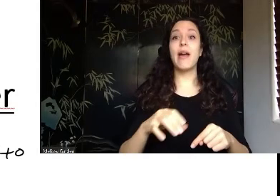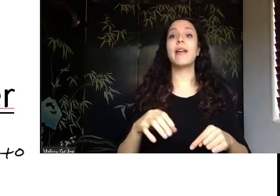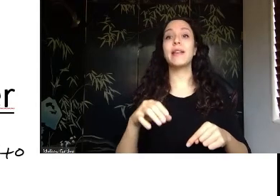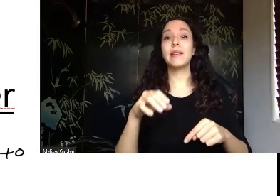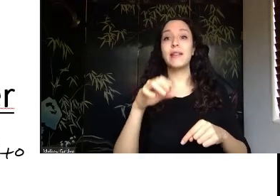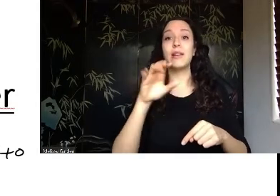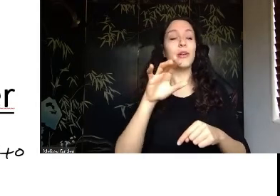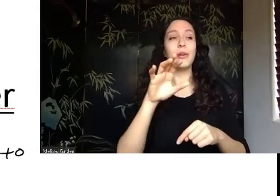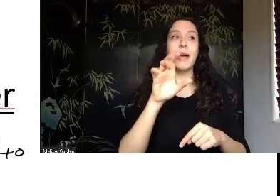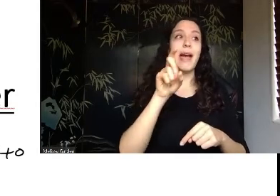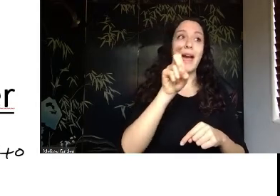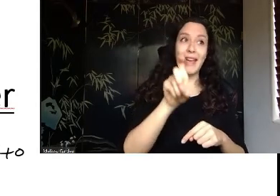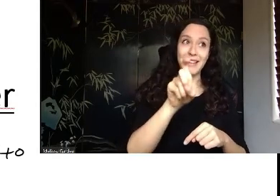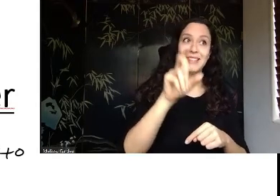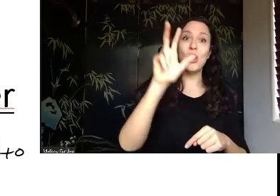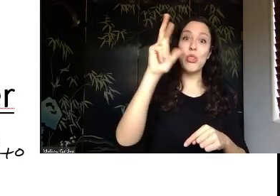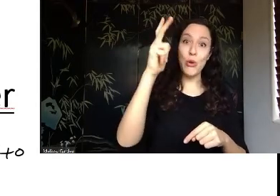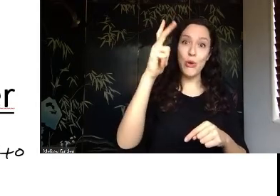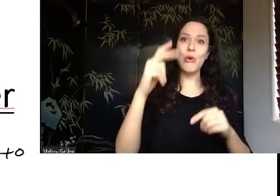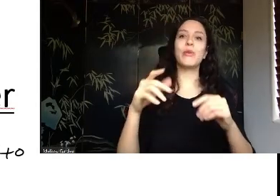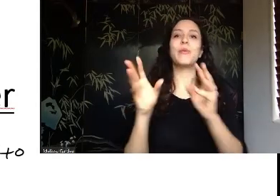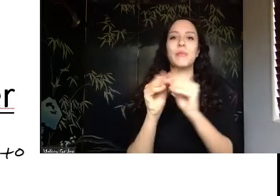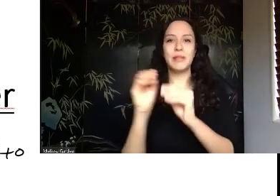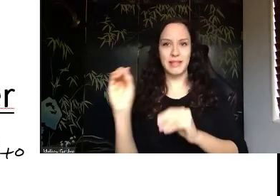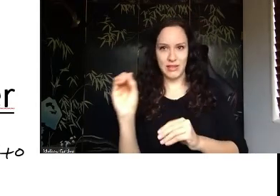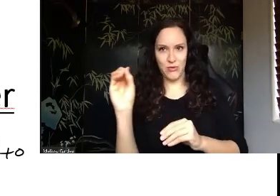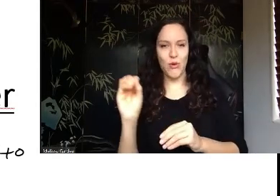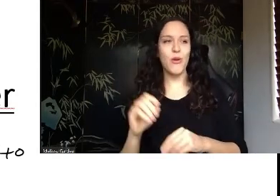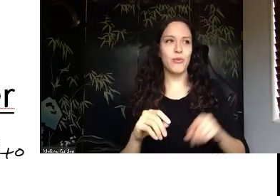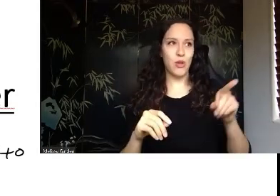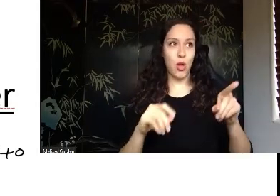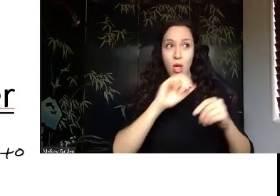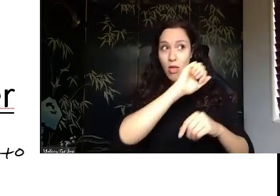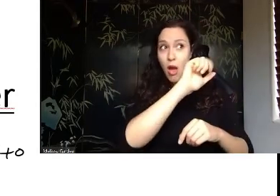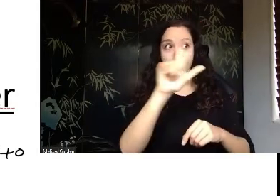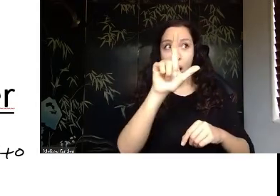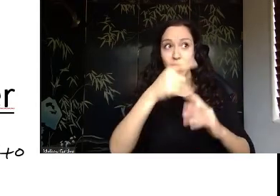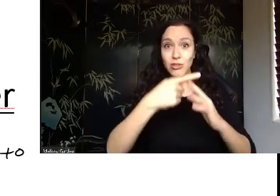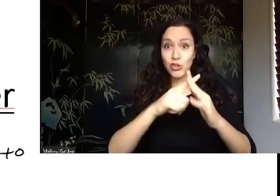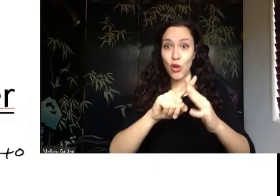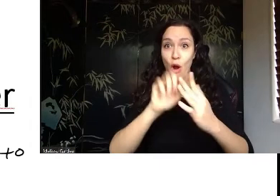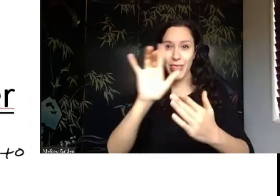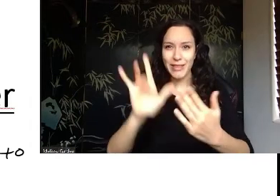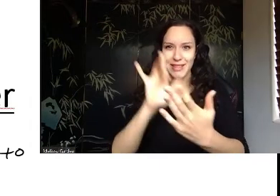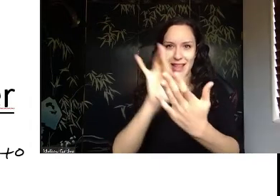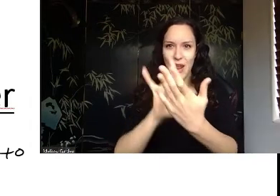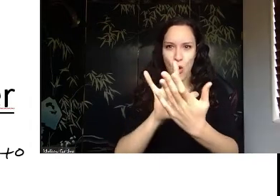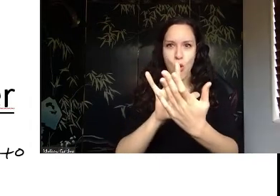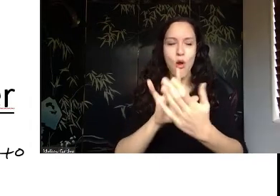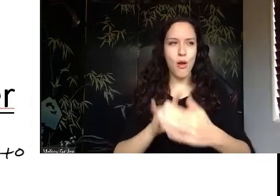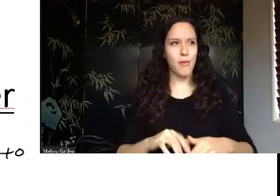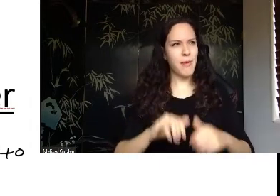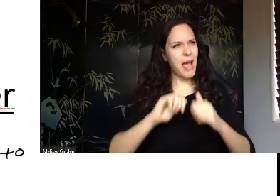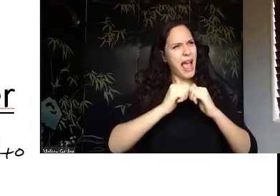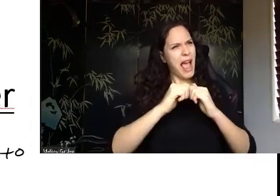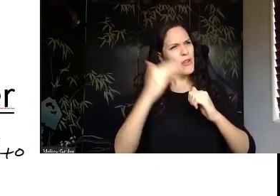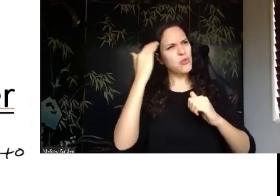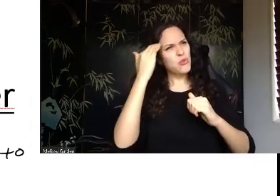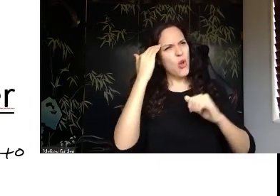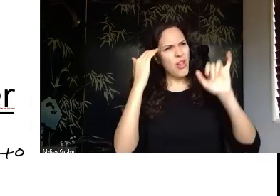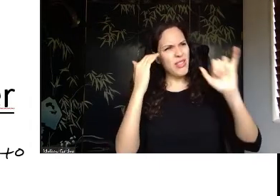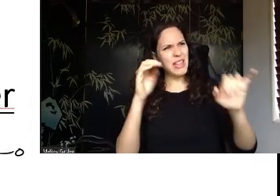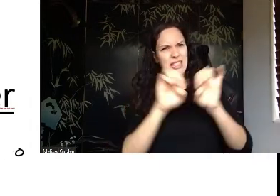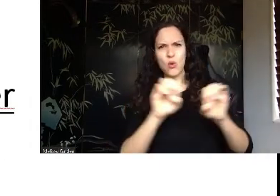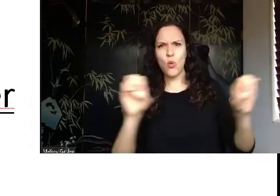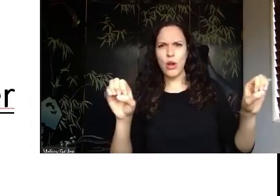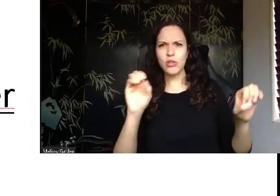look, they all start in the middle. Okay, but how do we know that it's an equation of a line? Well,